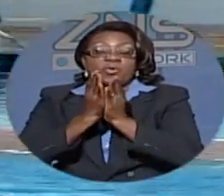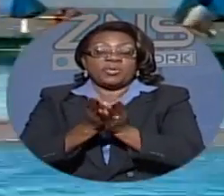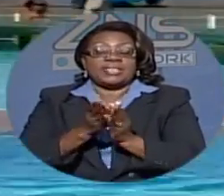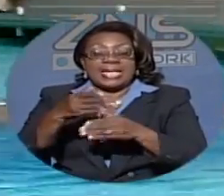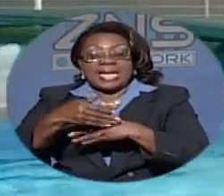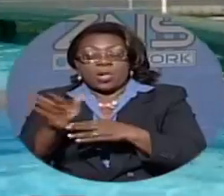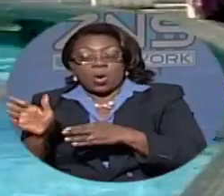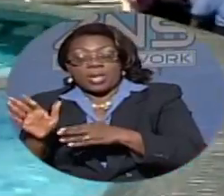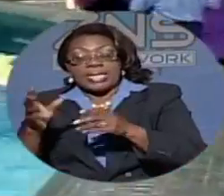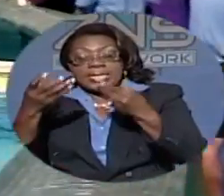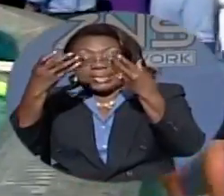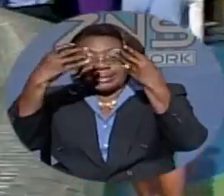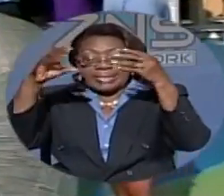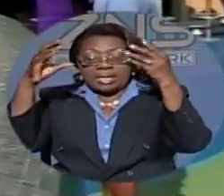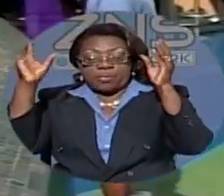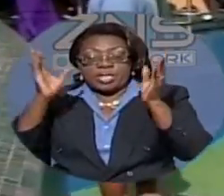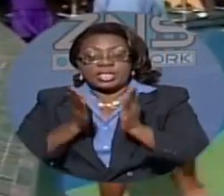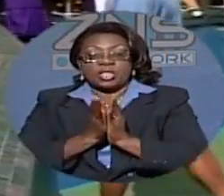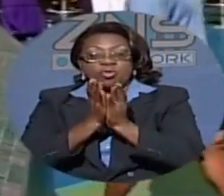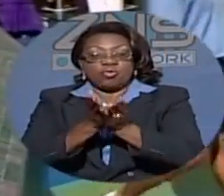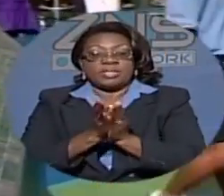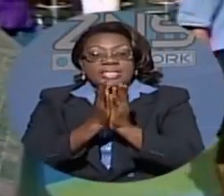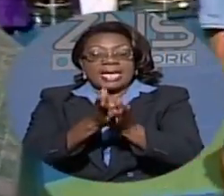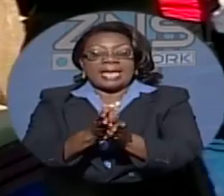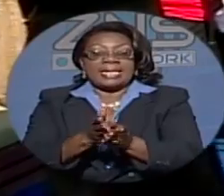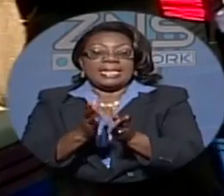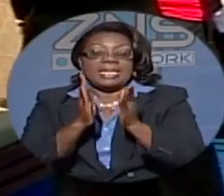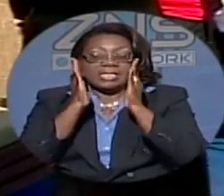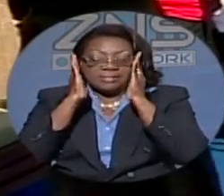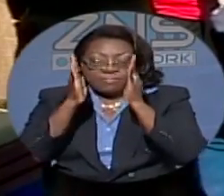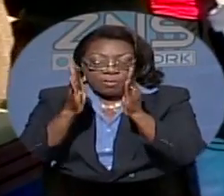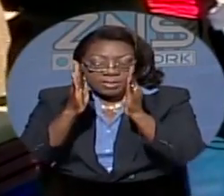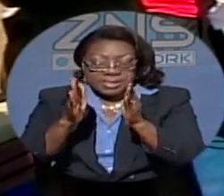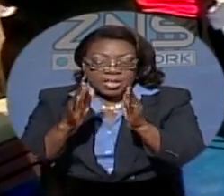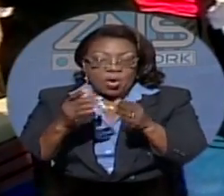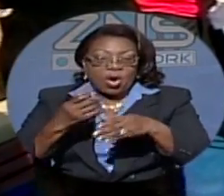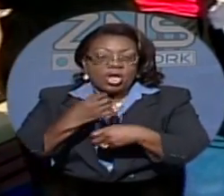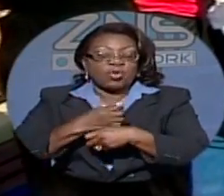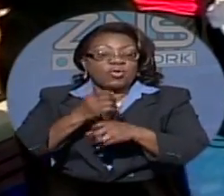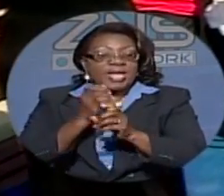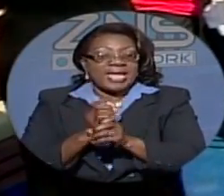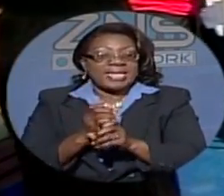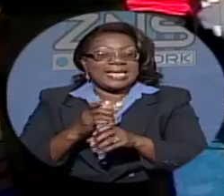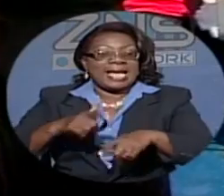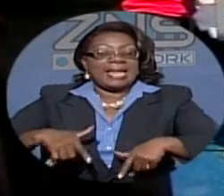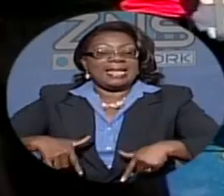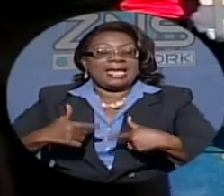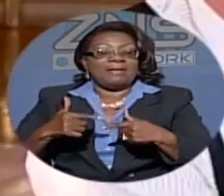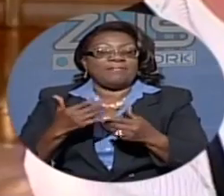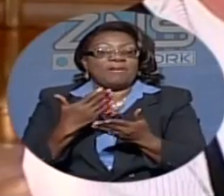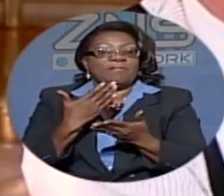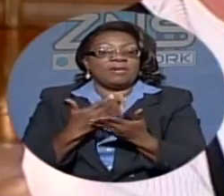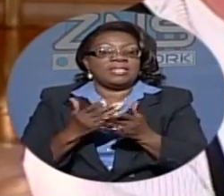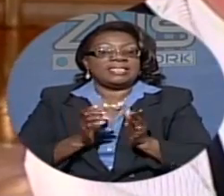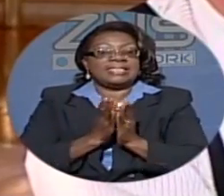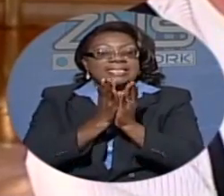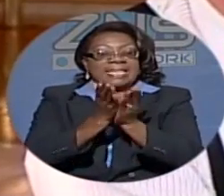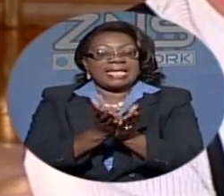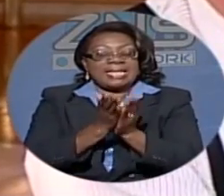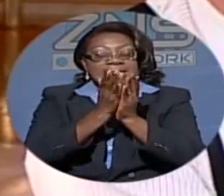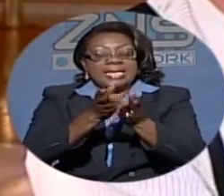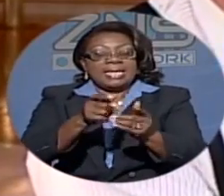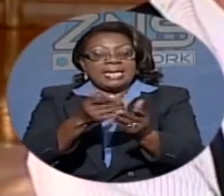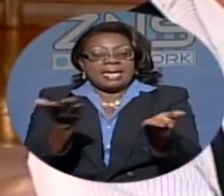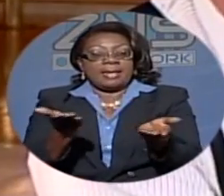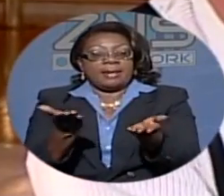on providing a lifeline for residents while helping to boost its passenger load from the Palm Beach market. Change never comes easy, but